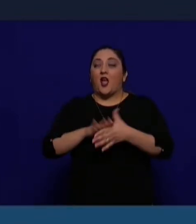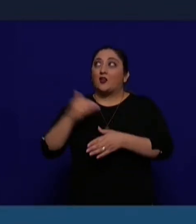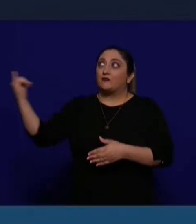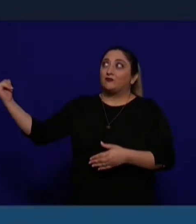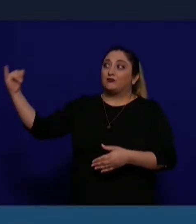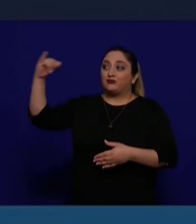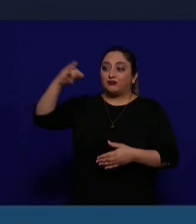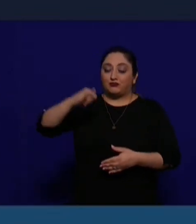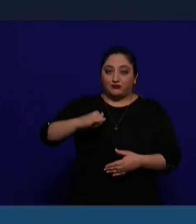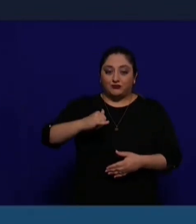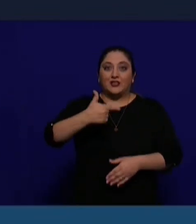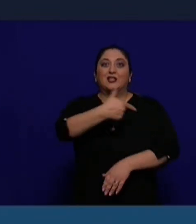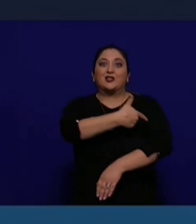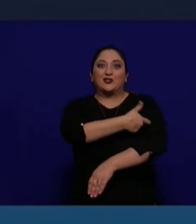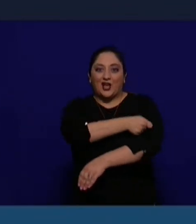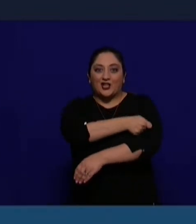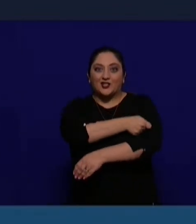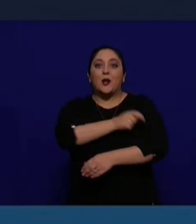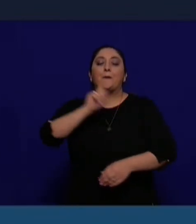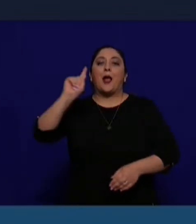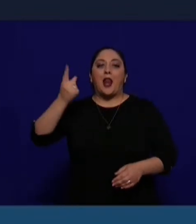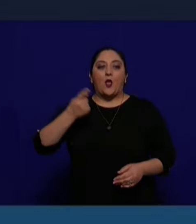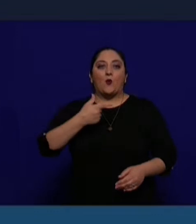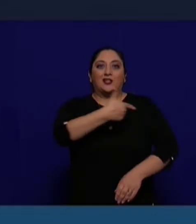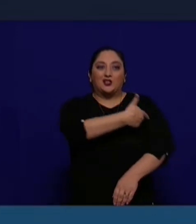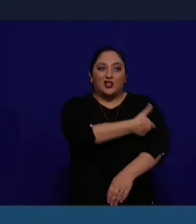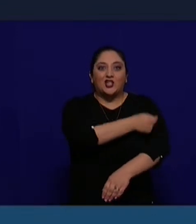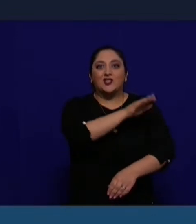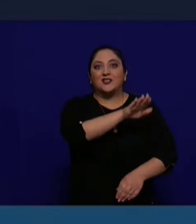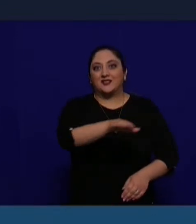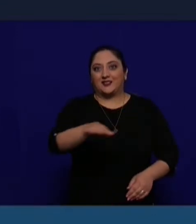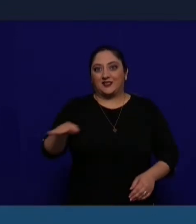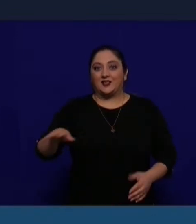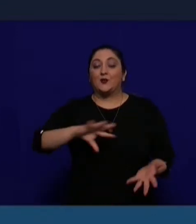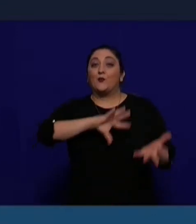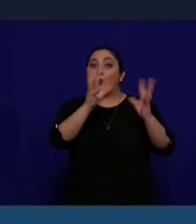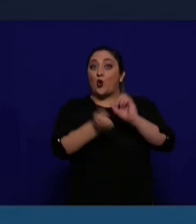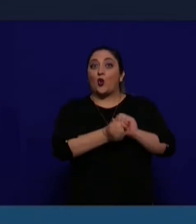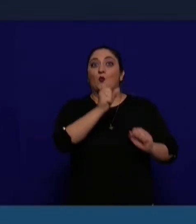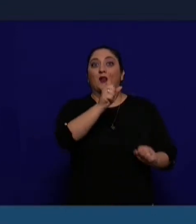minn barra u infatti sa issa aħna tajna